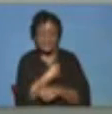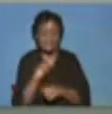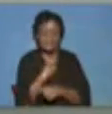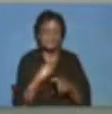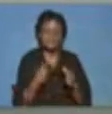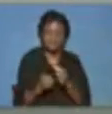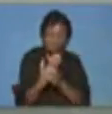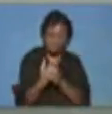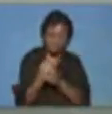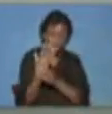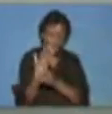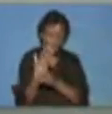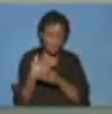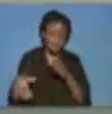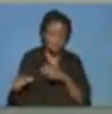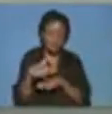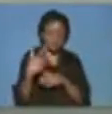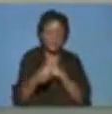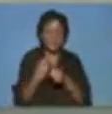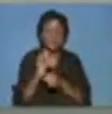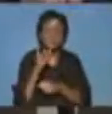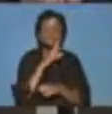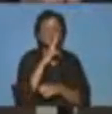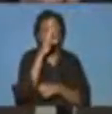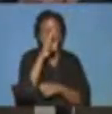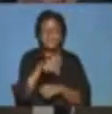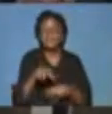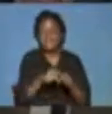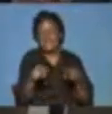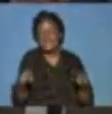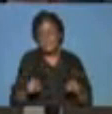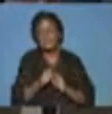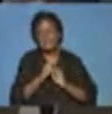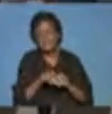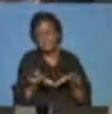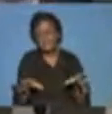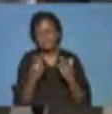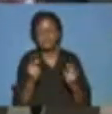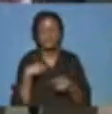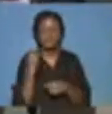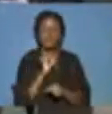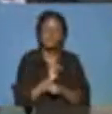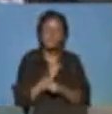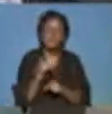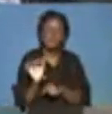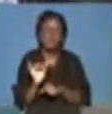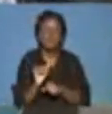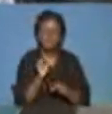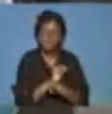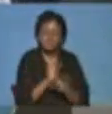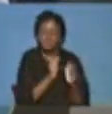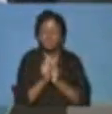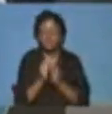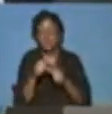the partnership grows, and we really need space. We need space to spread out, to do our work, and also to collaborate. So when we